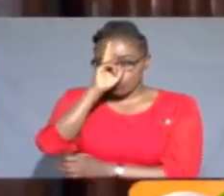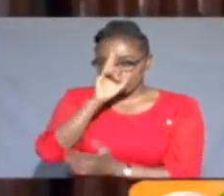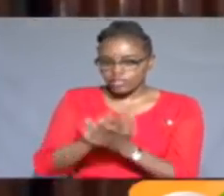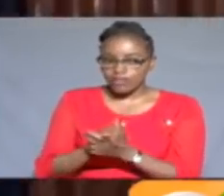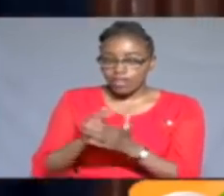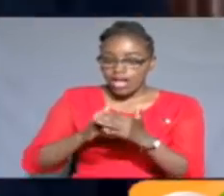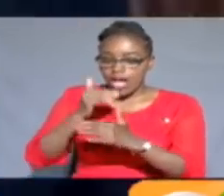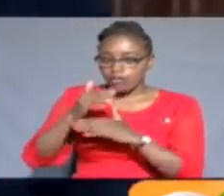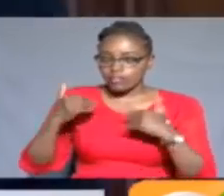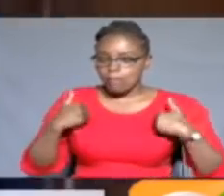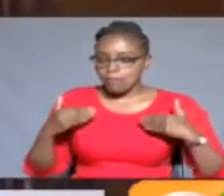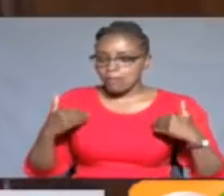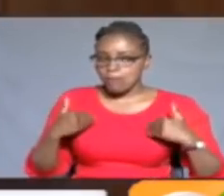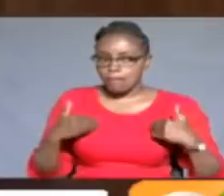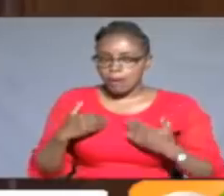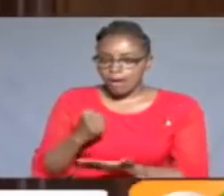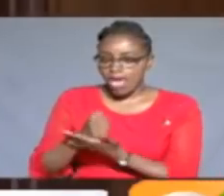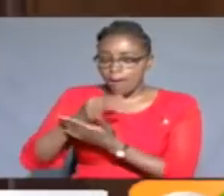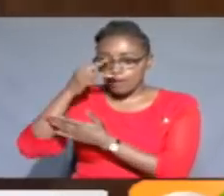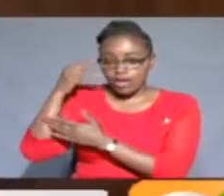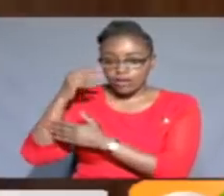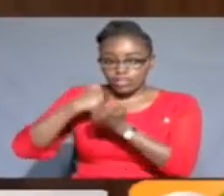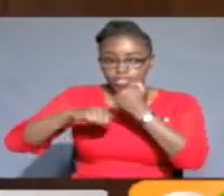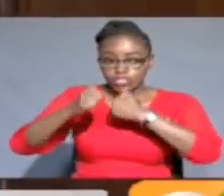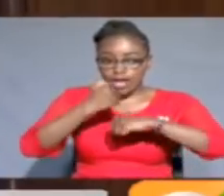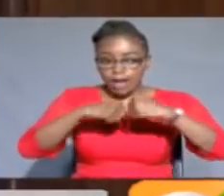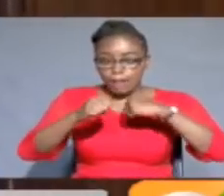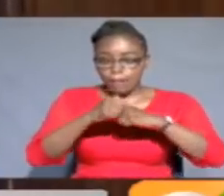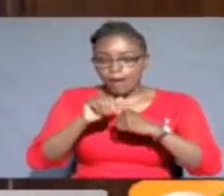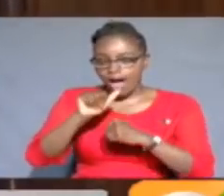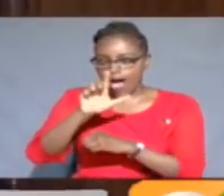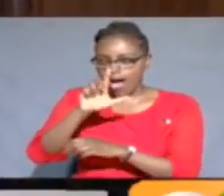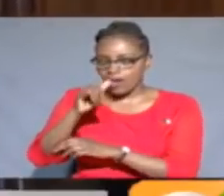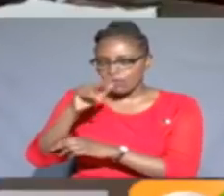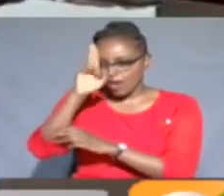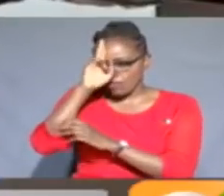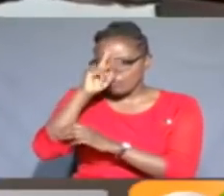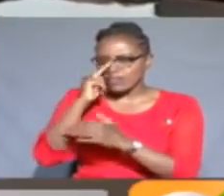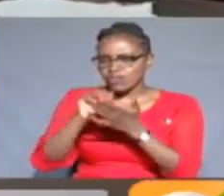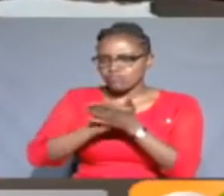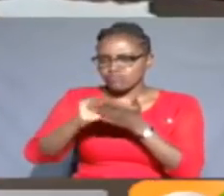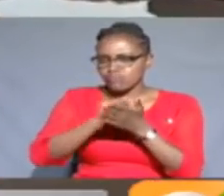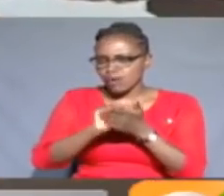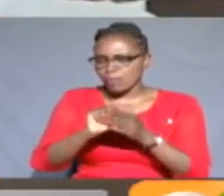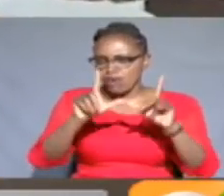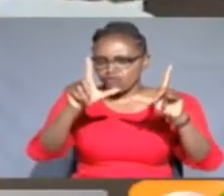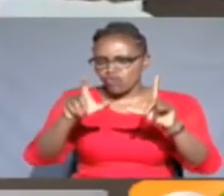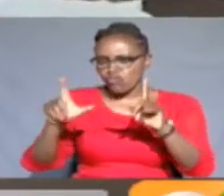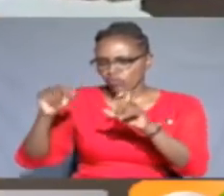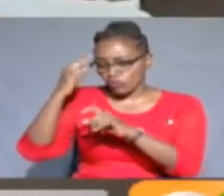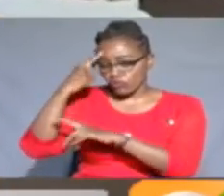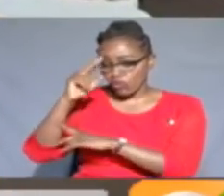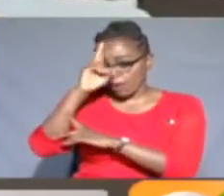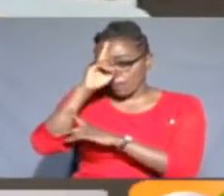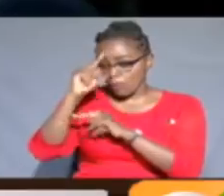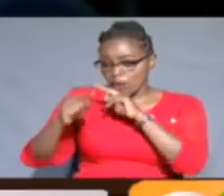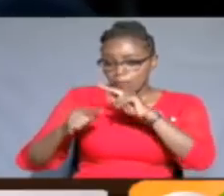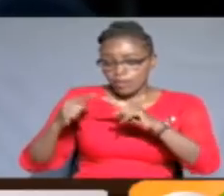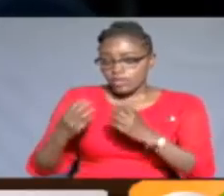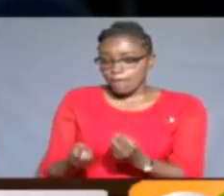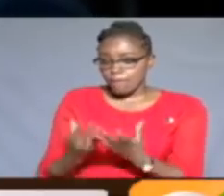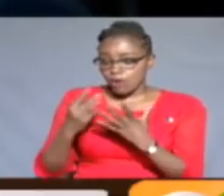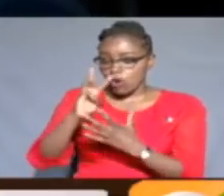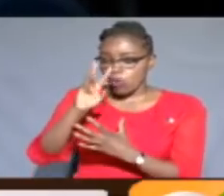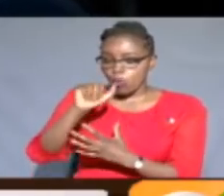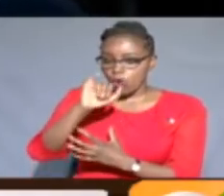This after he denied two counts of aiding Al-Shabaab activities. Alai was charged after police said he published photos of bodies of police officers killed in an attack